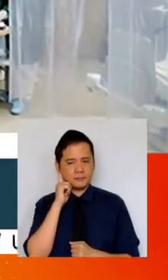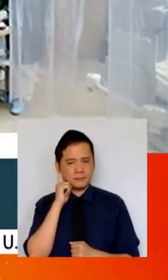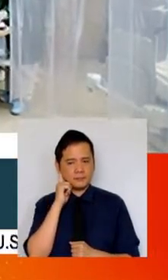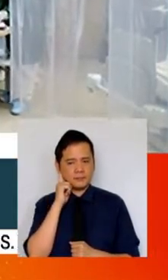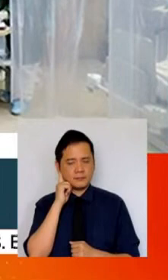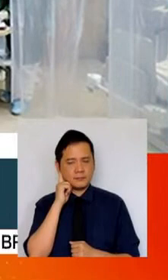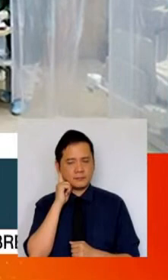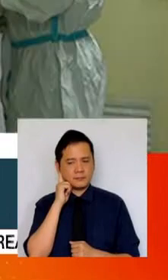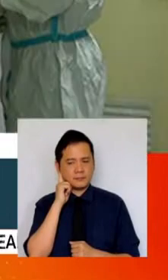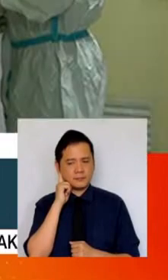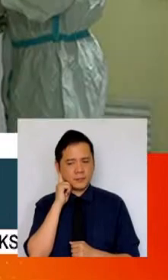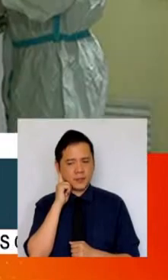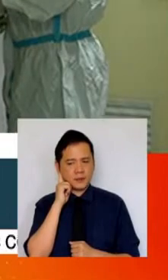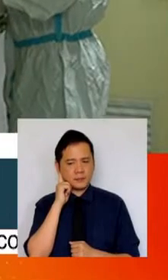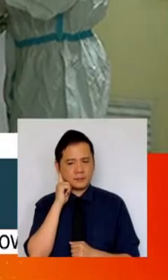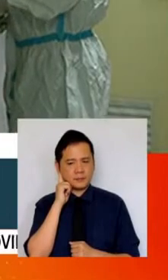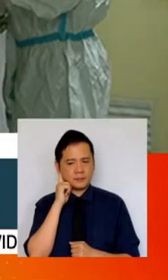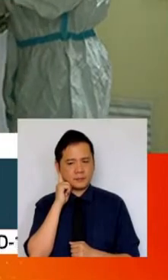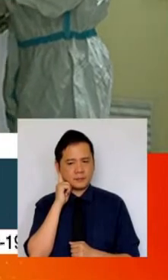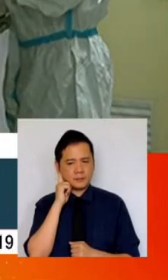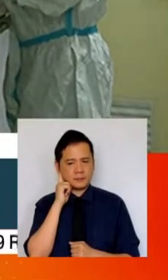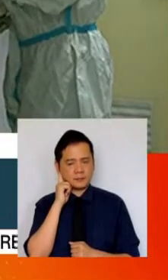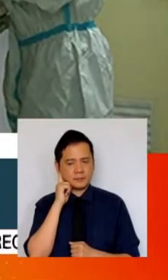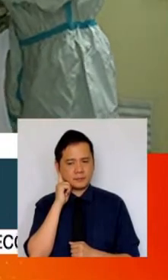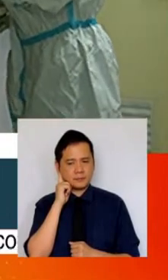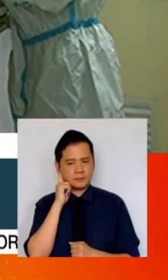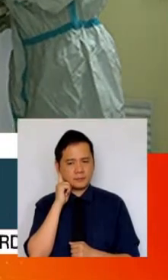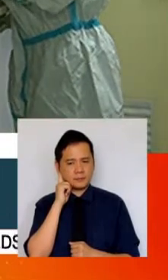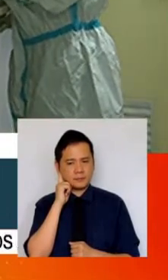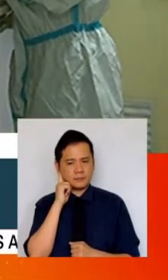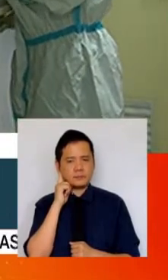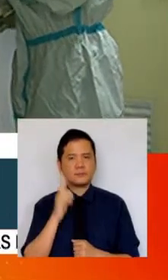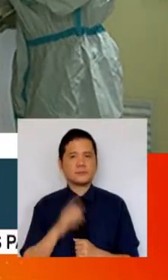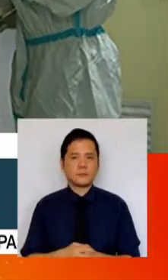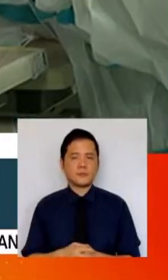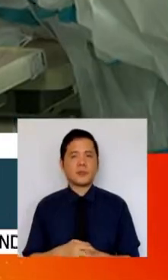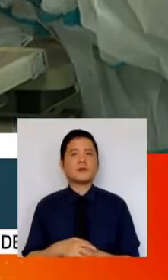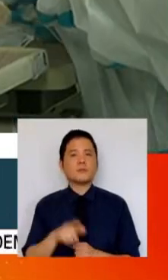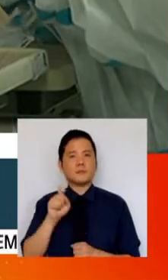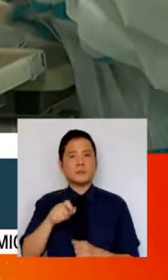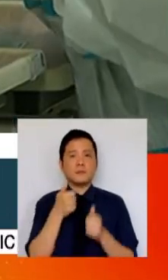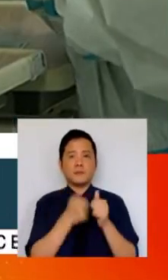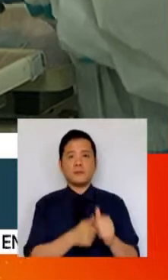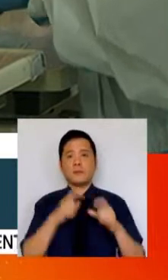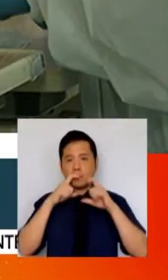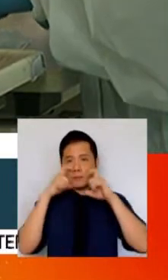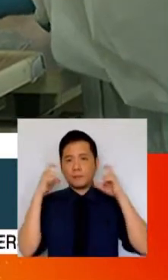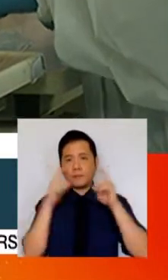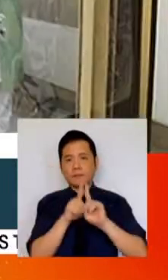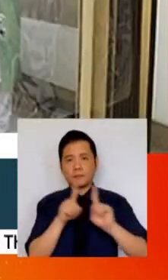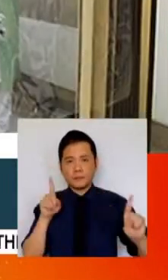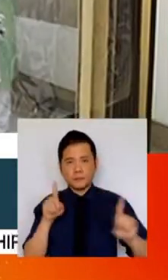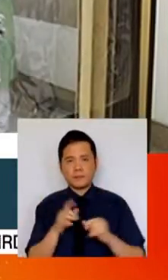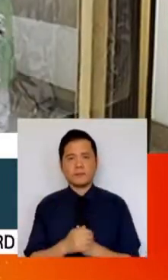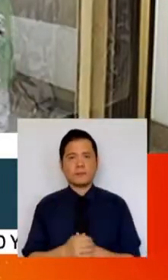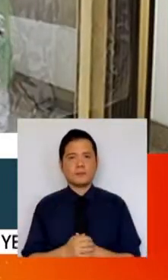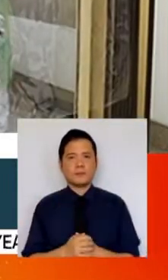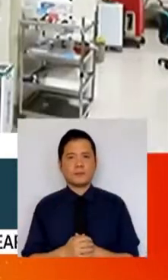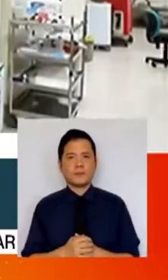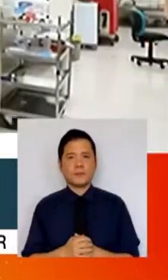will somehow maintain yung minimum public health standards, pwedeng madelay yung